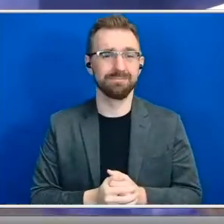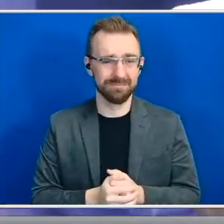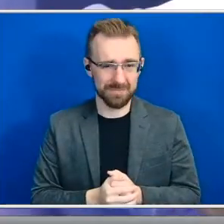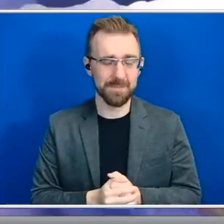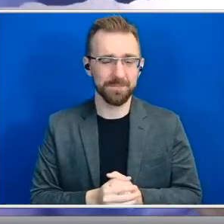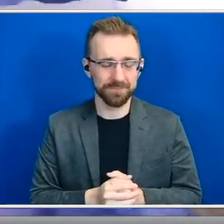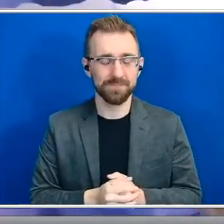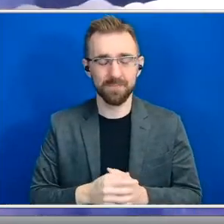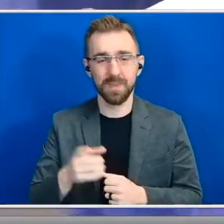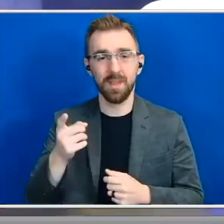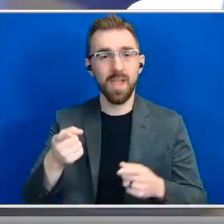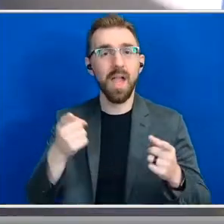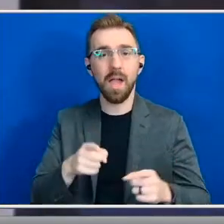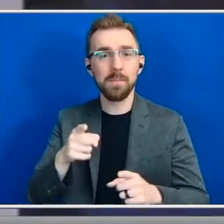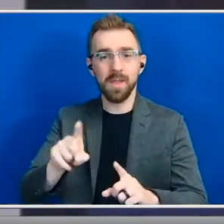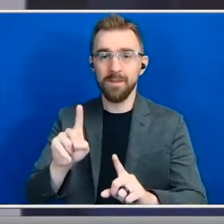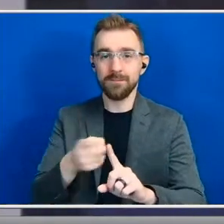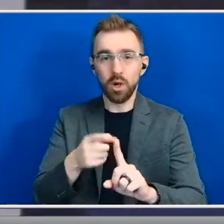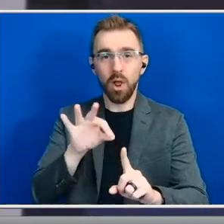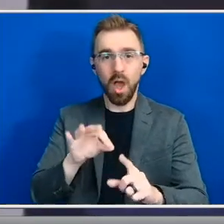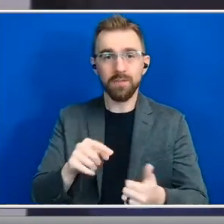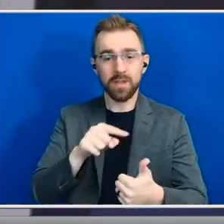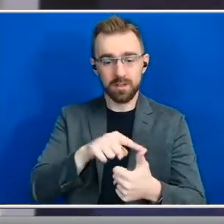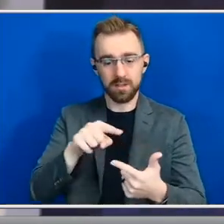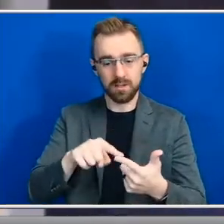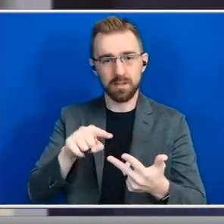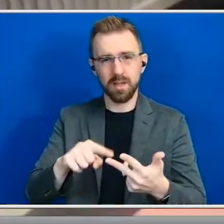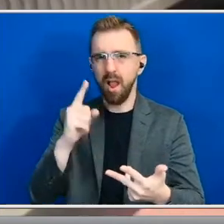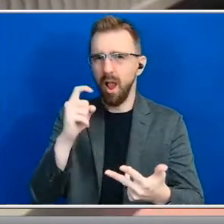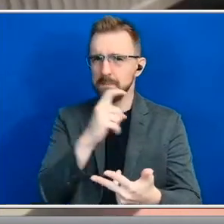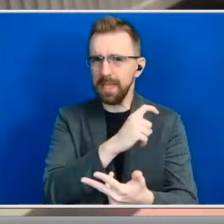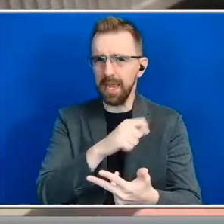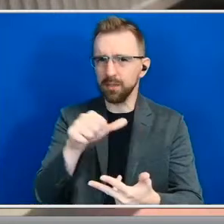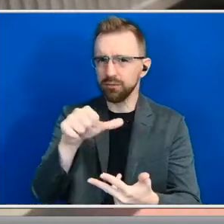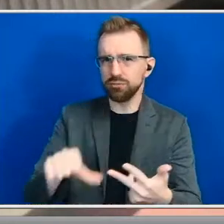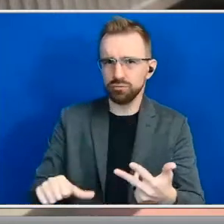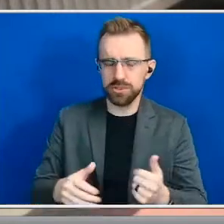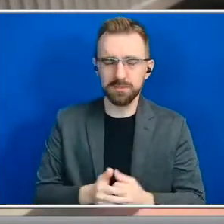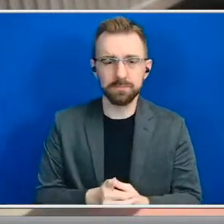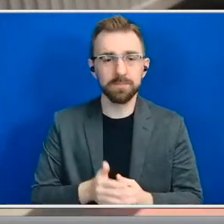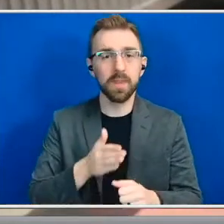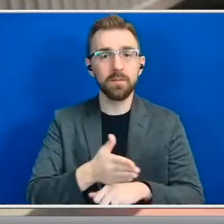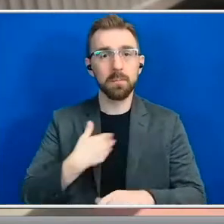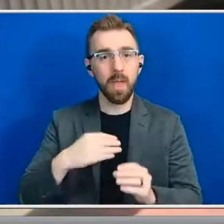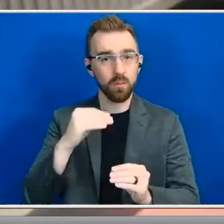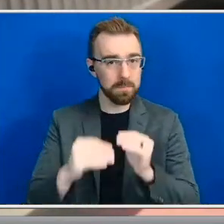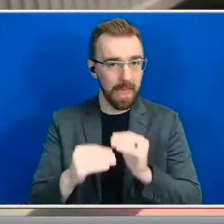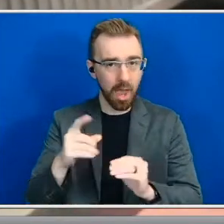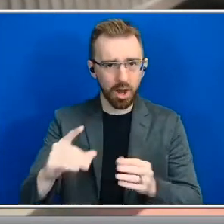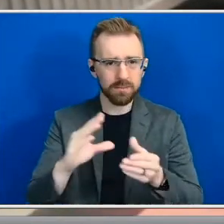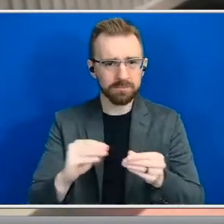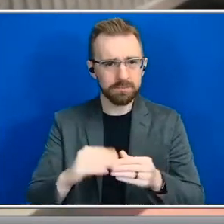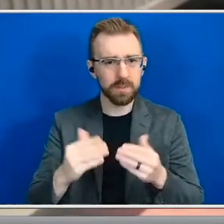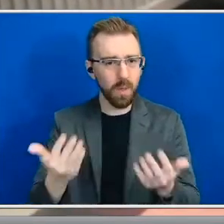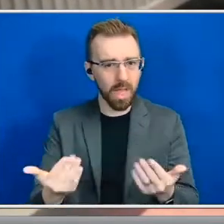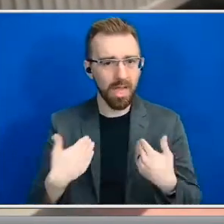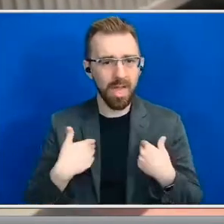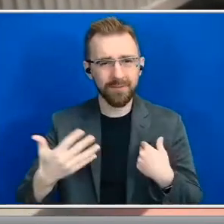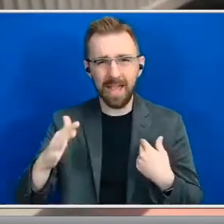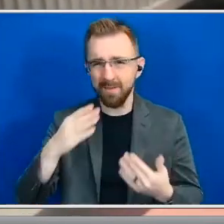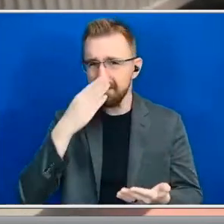being the first of 3 complicated surgeries. After they did my repair, they said, well, we kind of got bad news in